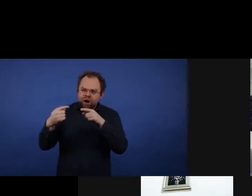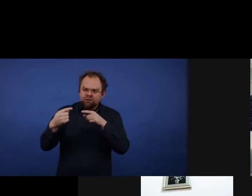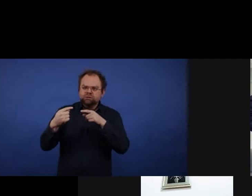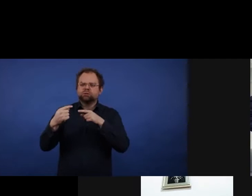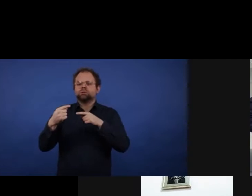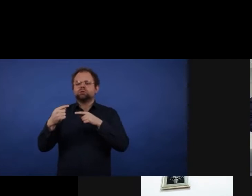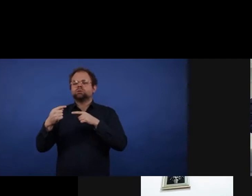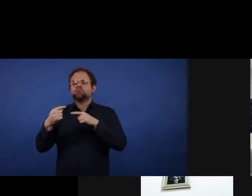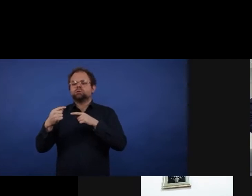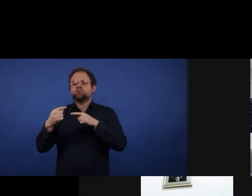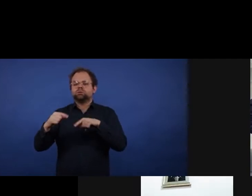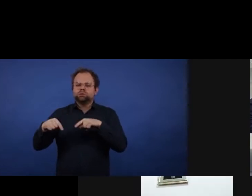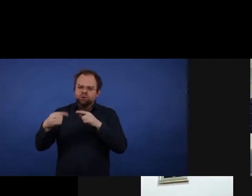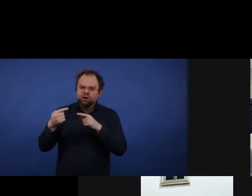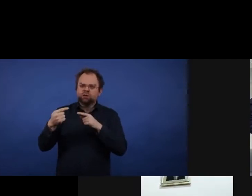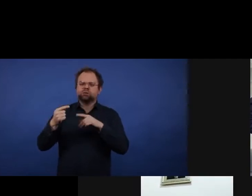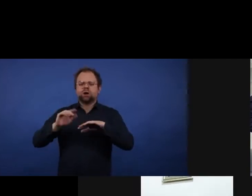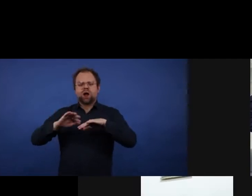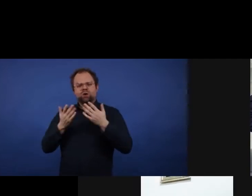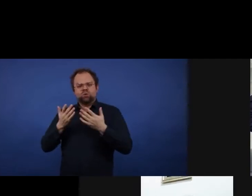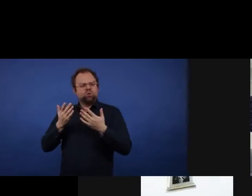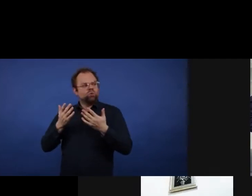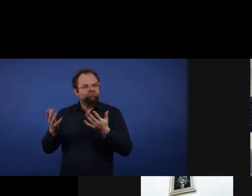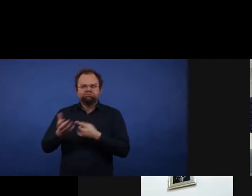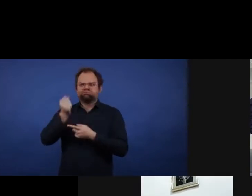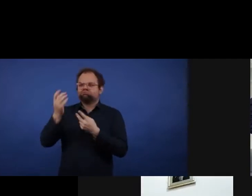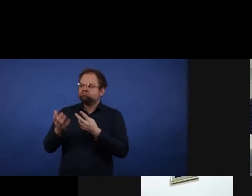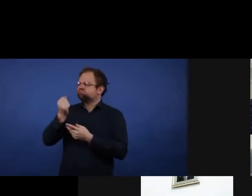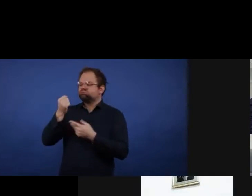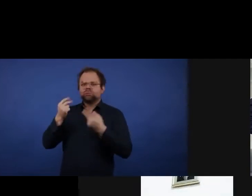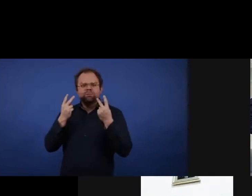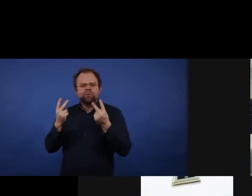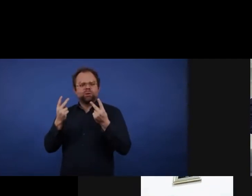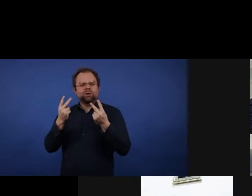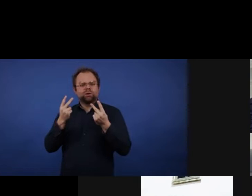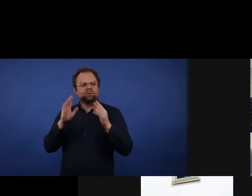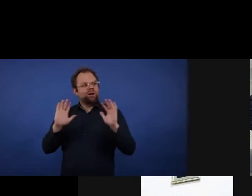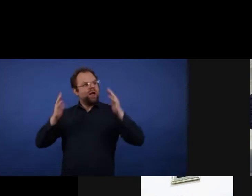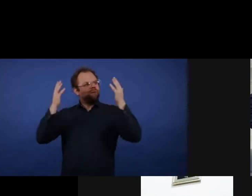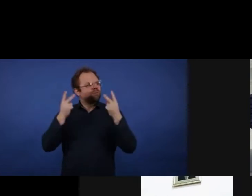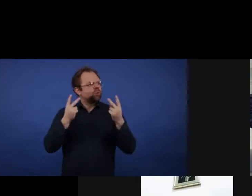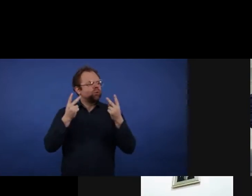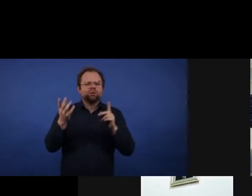if the video is ready, please go ahead and start it.